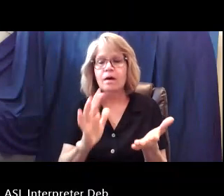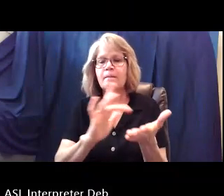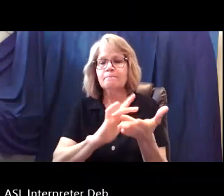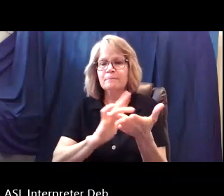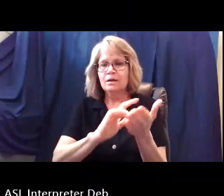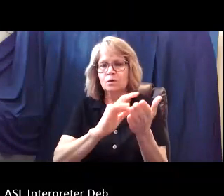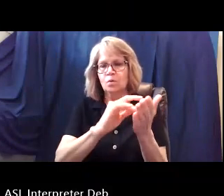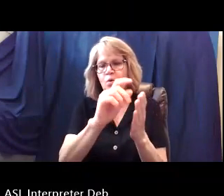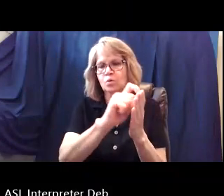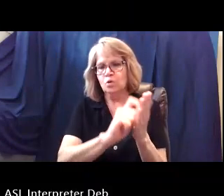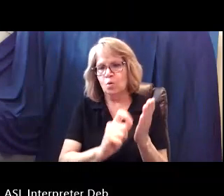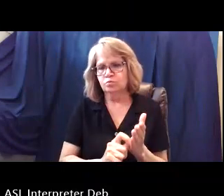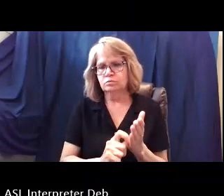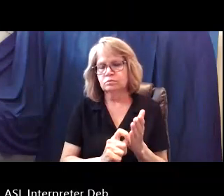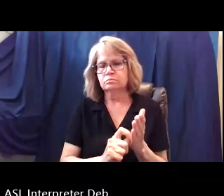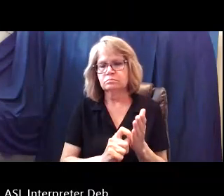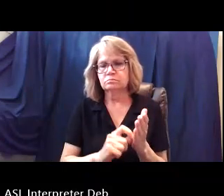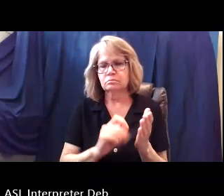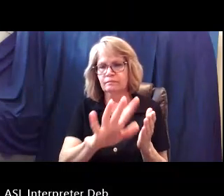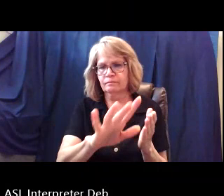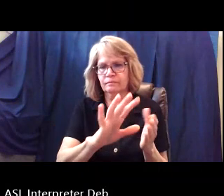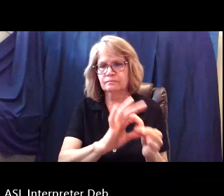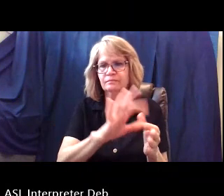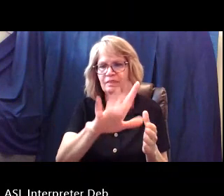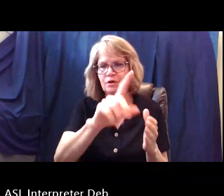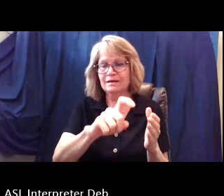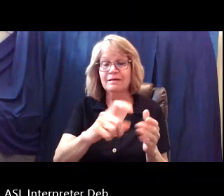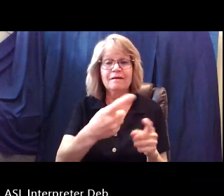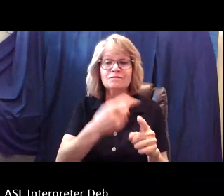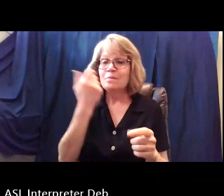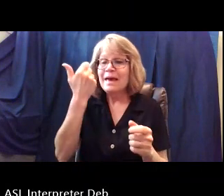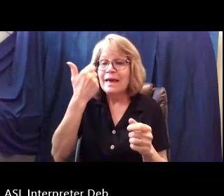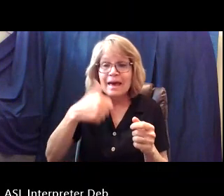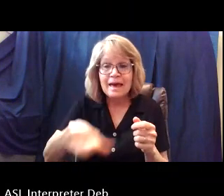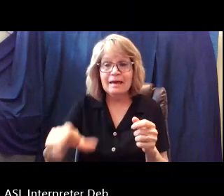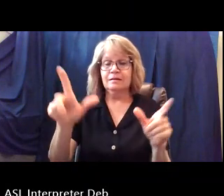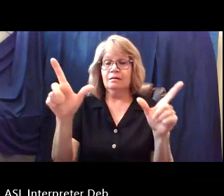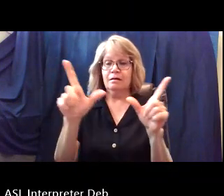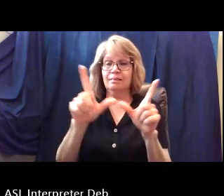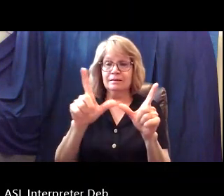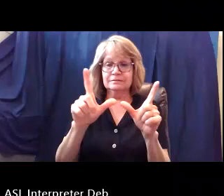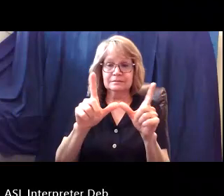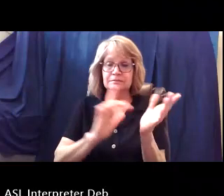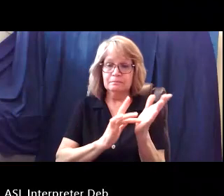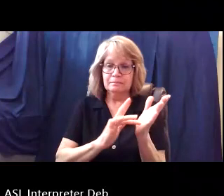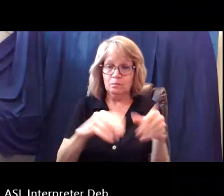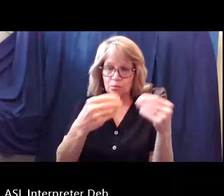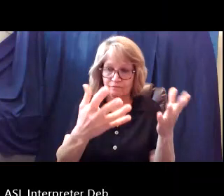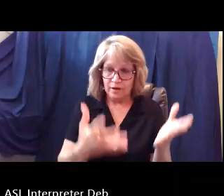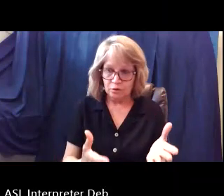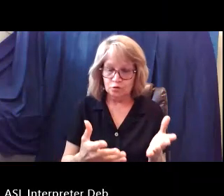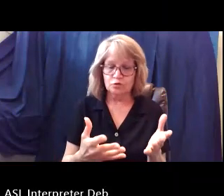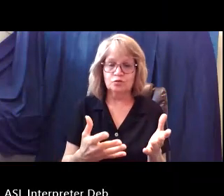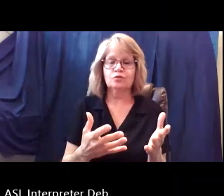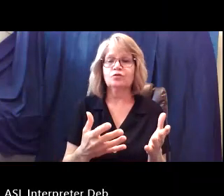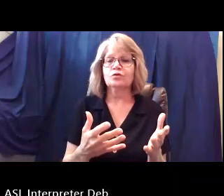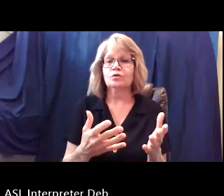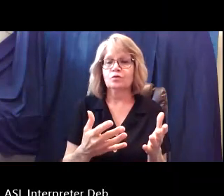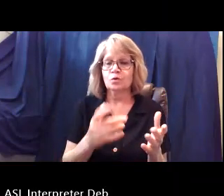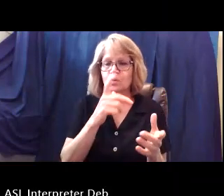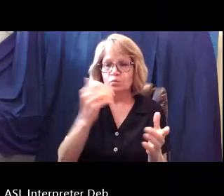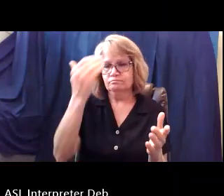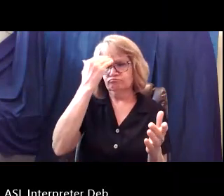of need. Now, this can come from any type of licensed provider that is